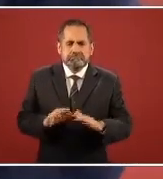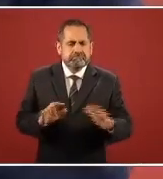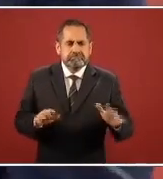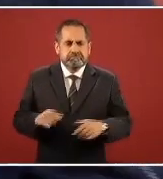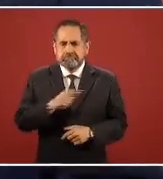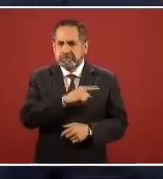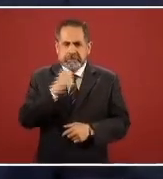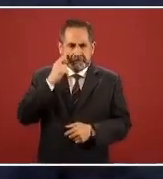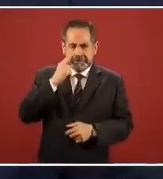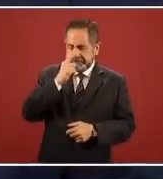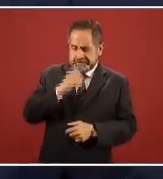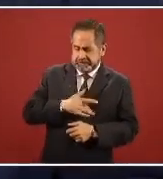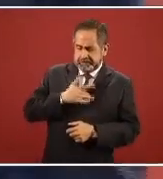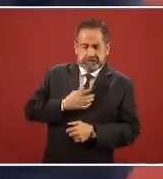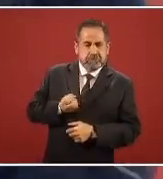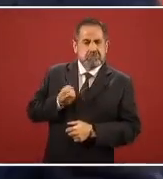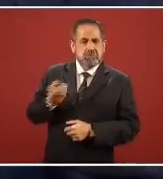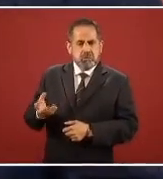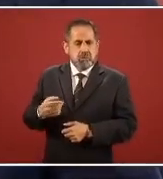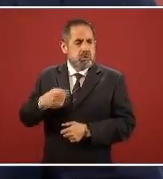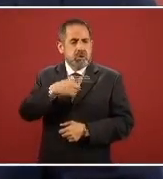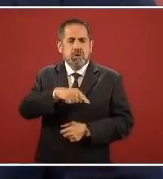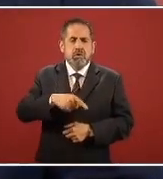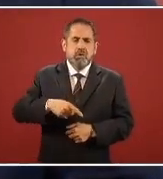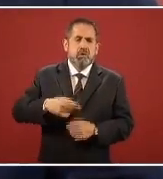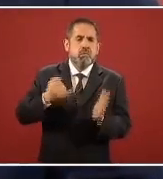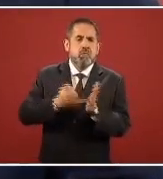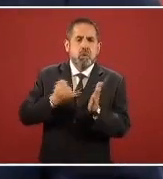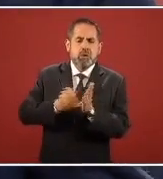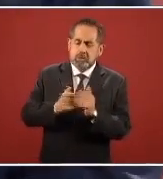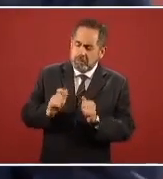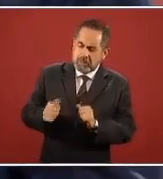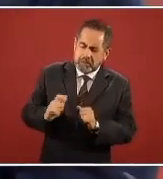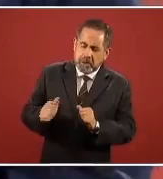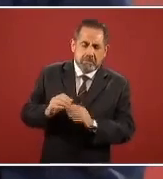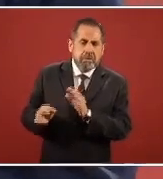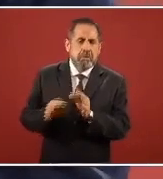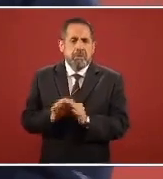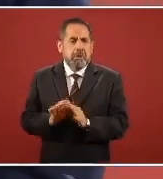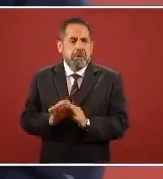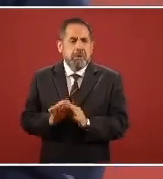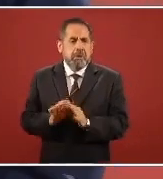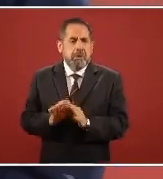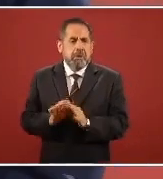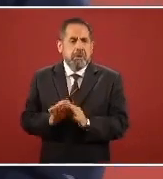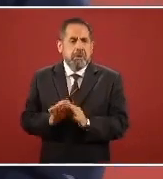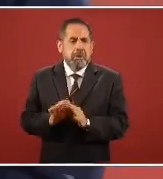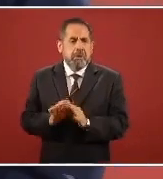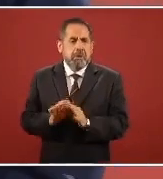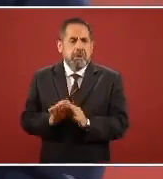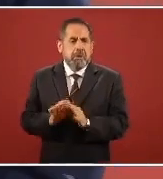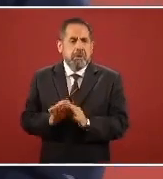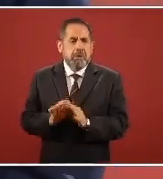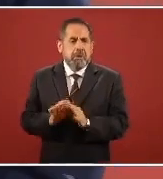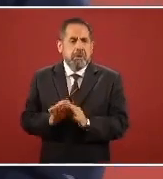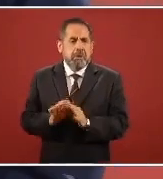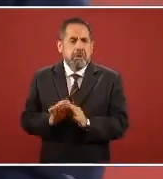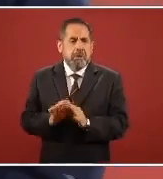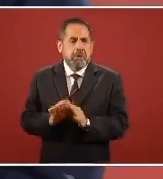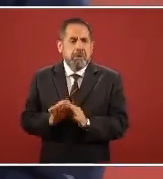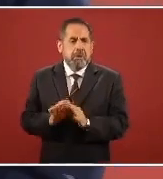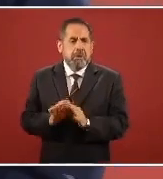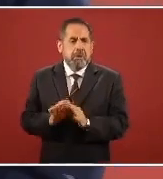contribuyen, lo dije ayer, pagan sus impuestos y con eso and they contribute by paying